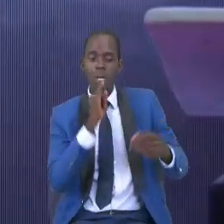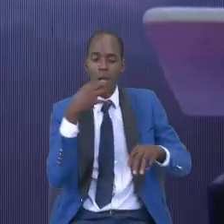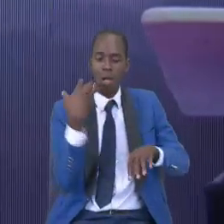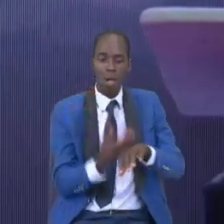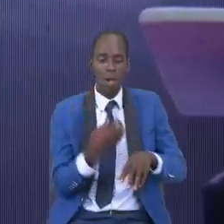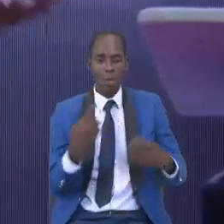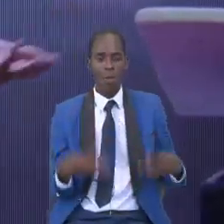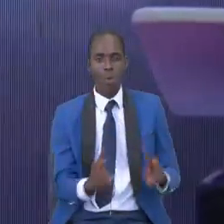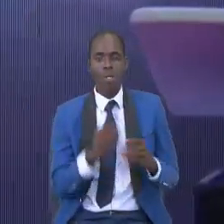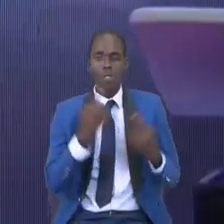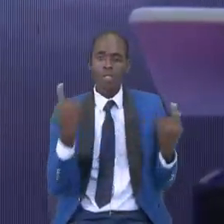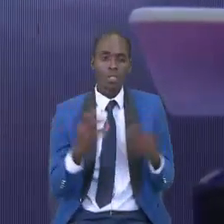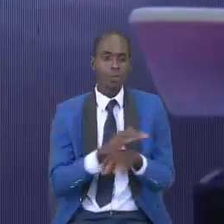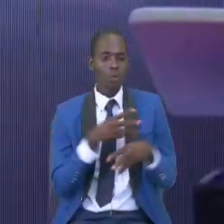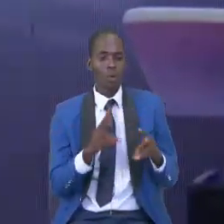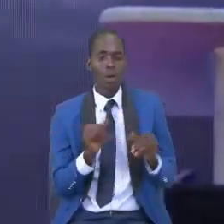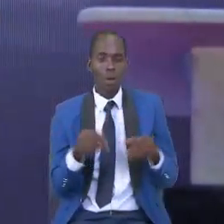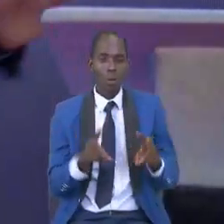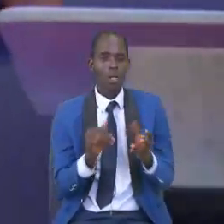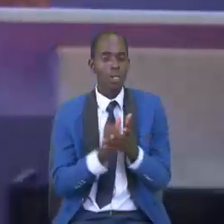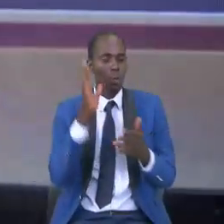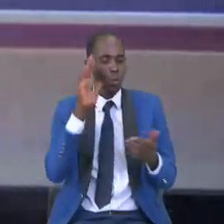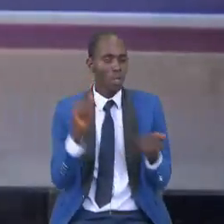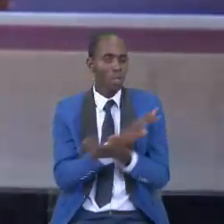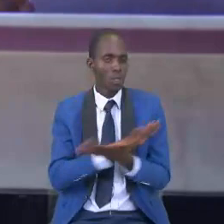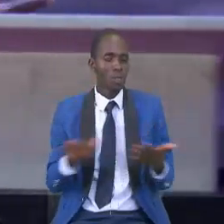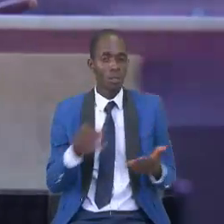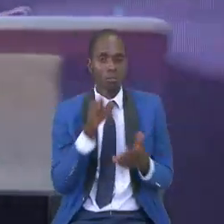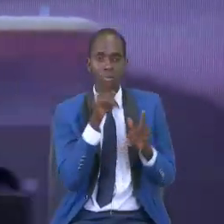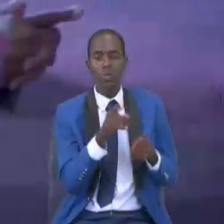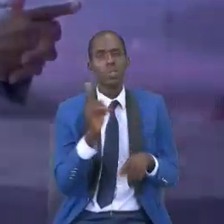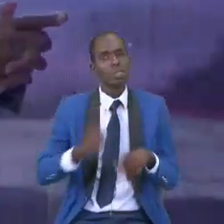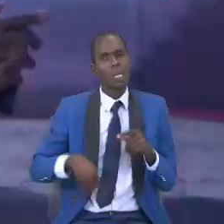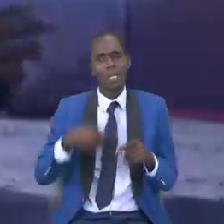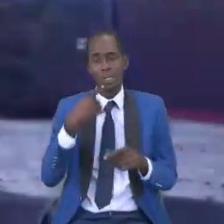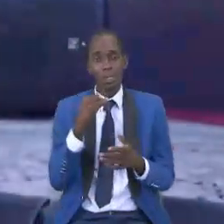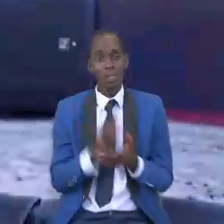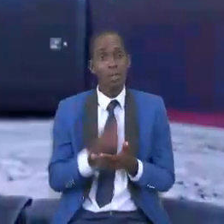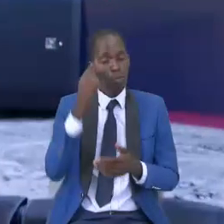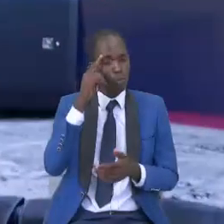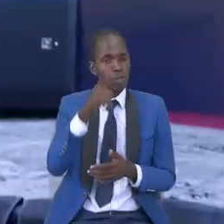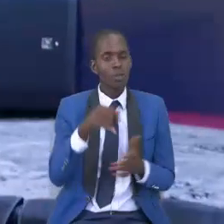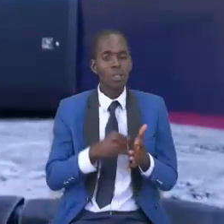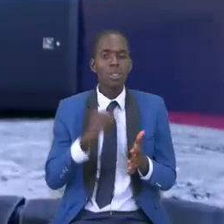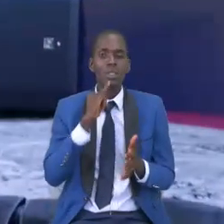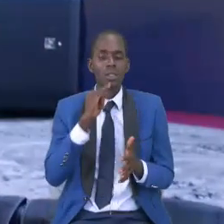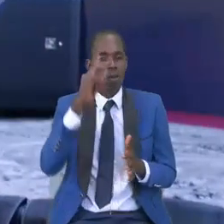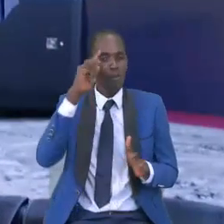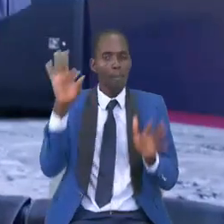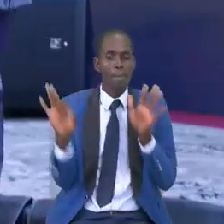sinful way, is a way that will lead to perdition. No, you cannot say that. For you, it's a forbidden